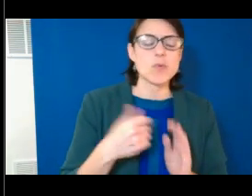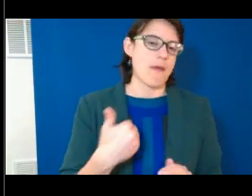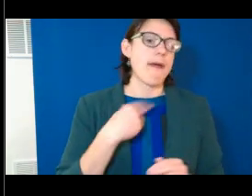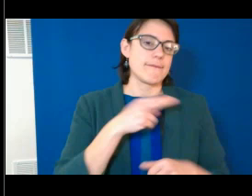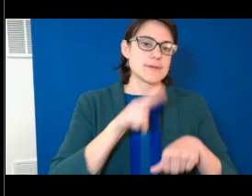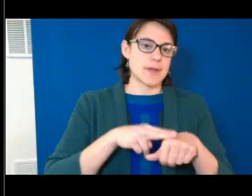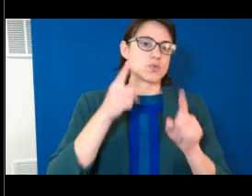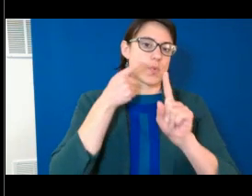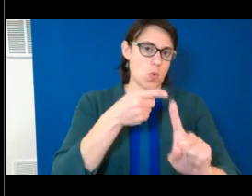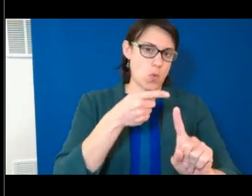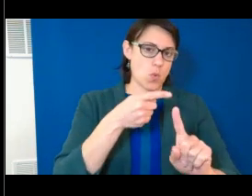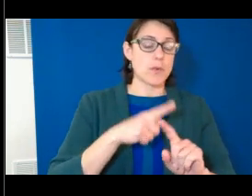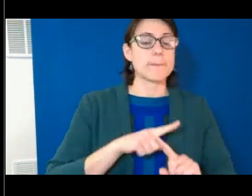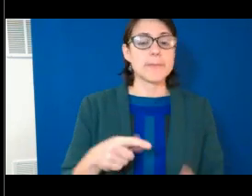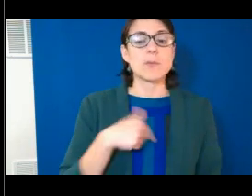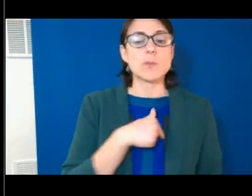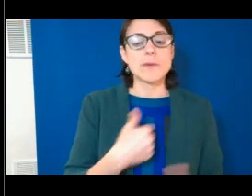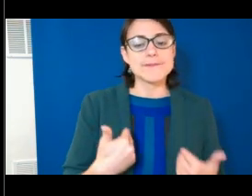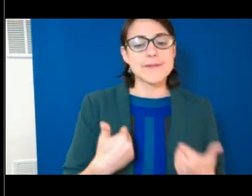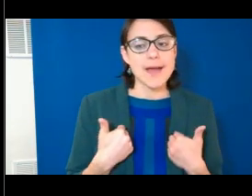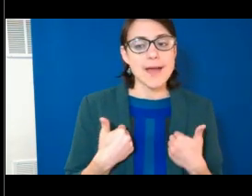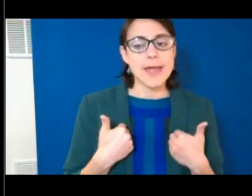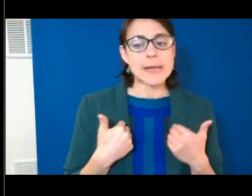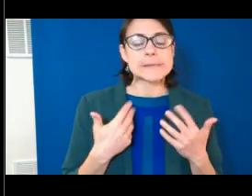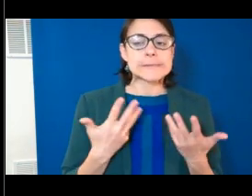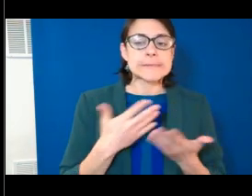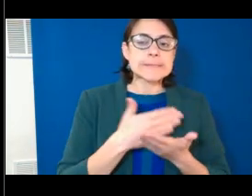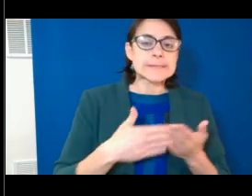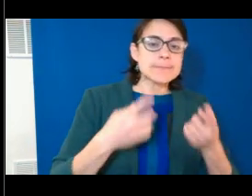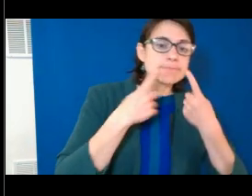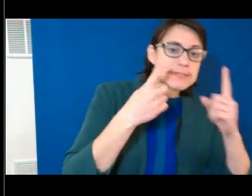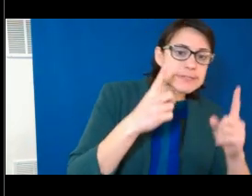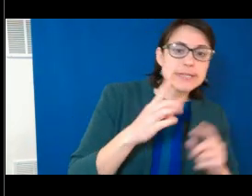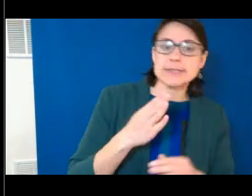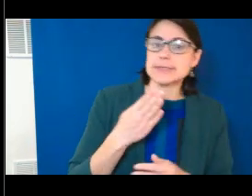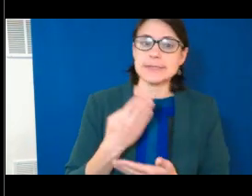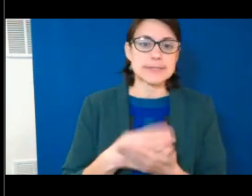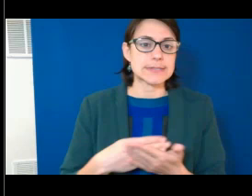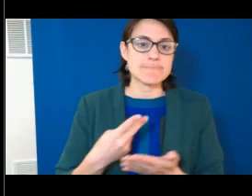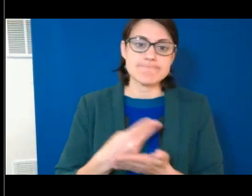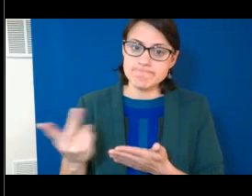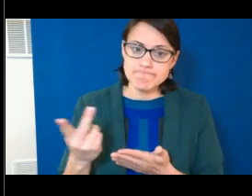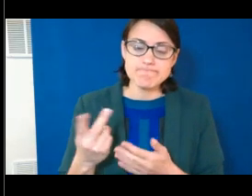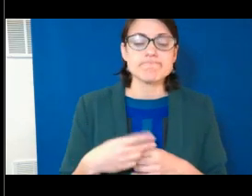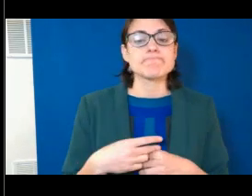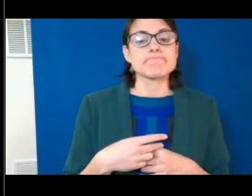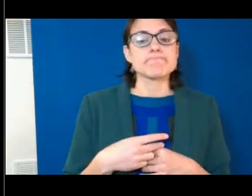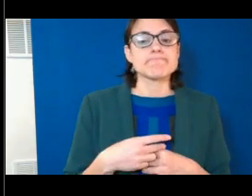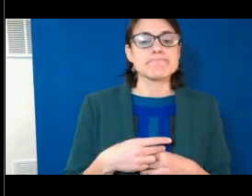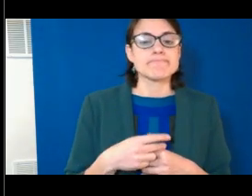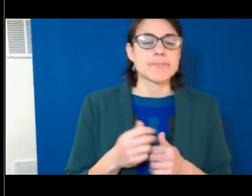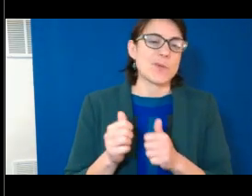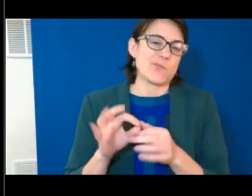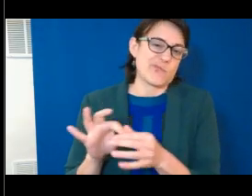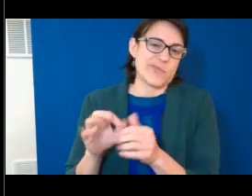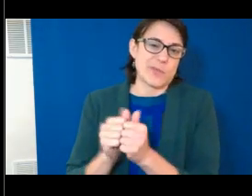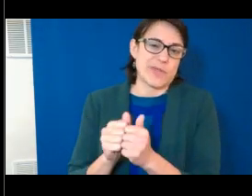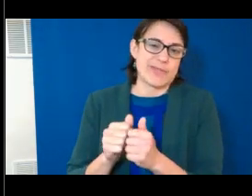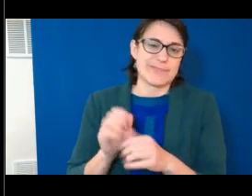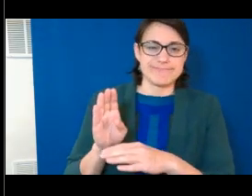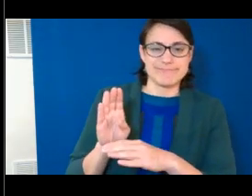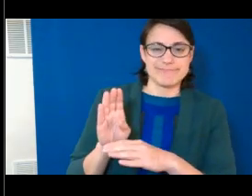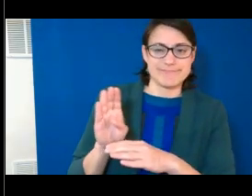but we've had probably a mix of success in terms of engagement with the private sector. I'd love to tell a story of unmitigated success